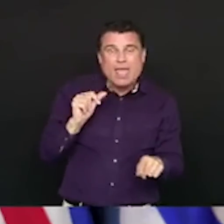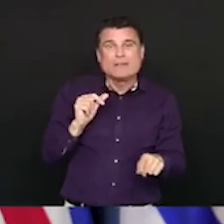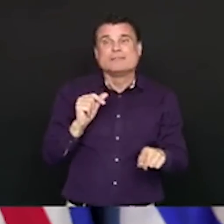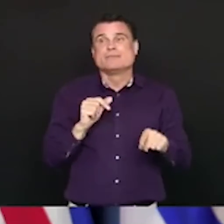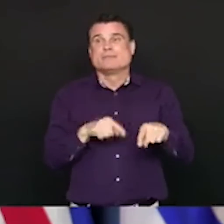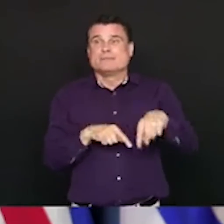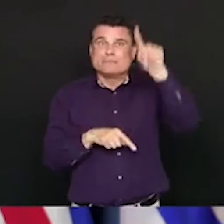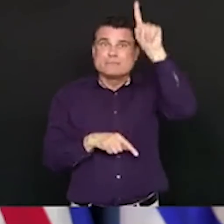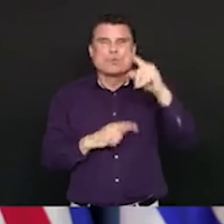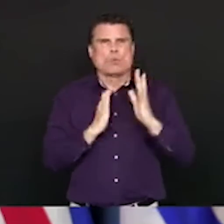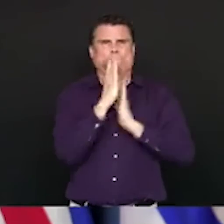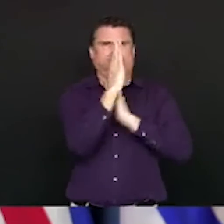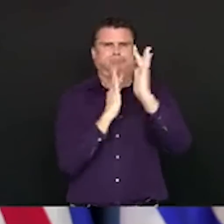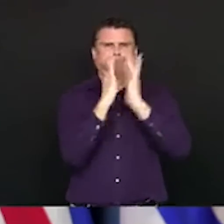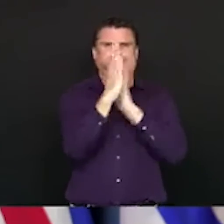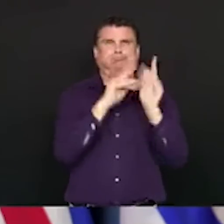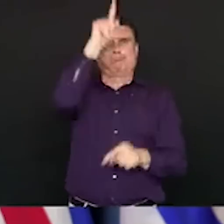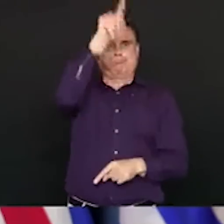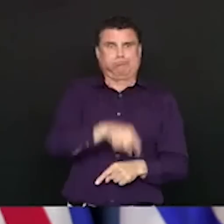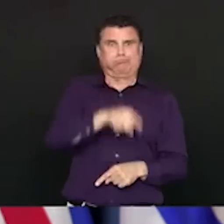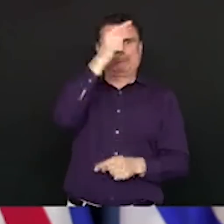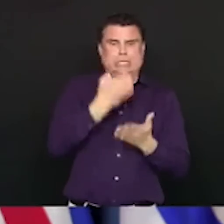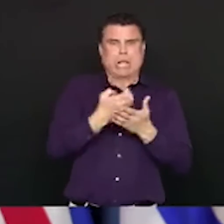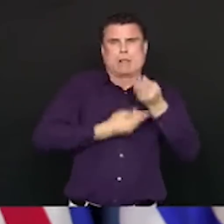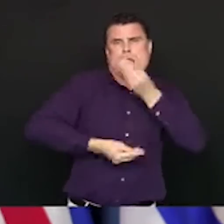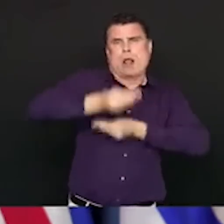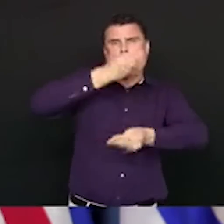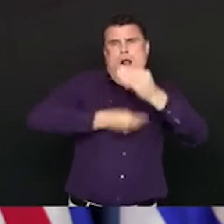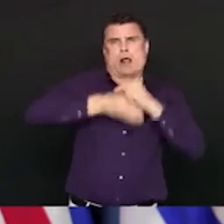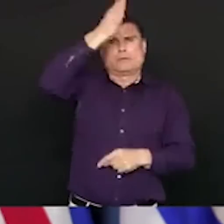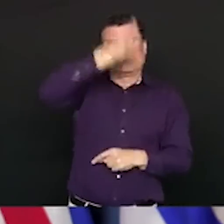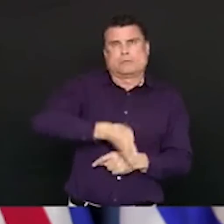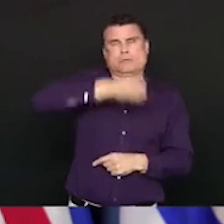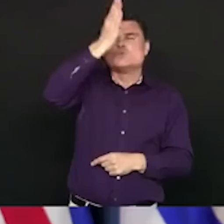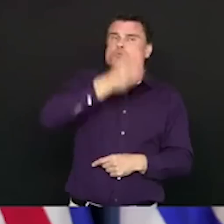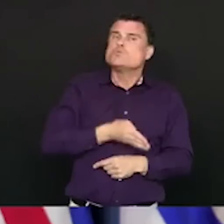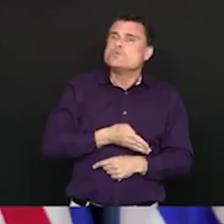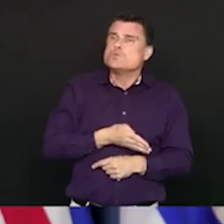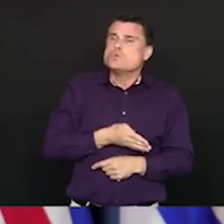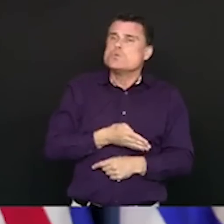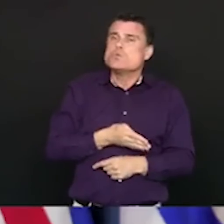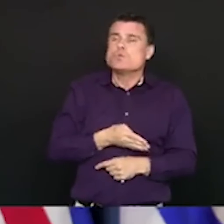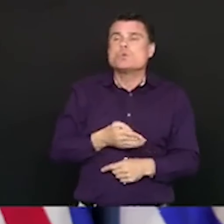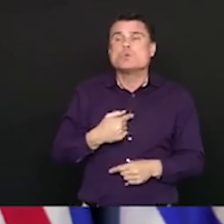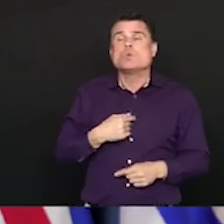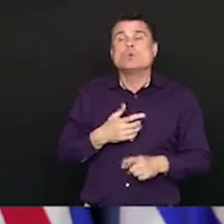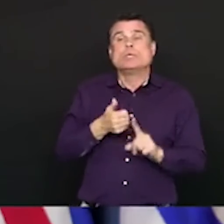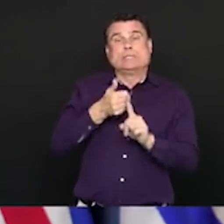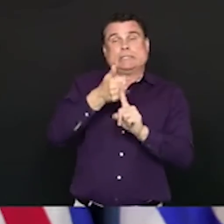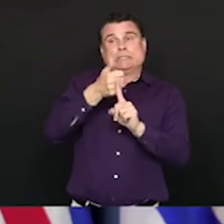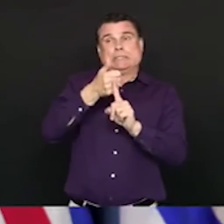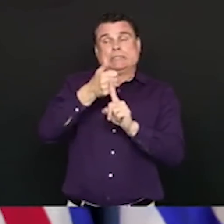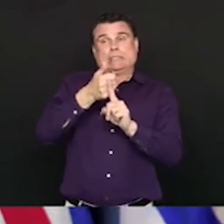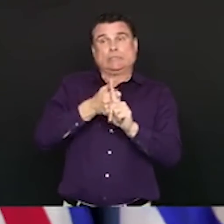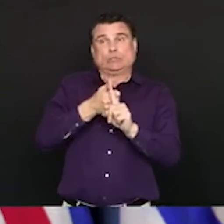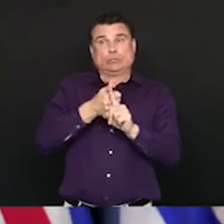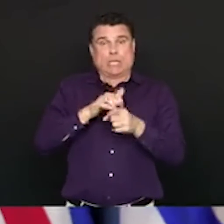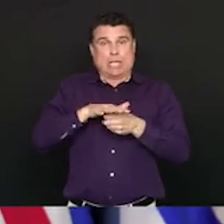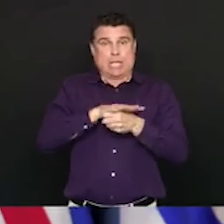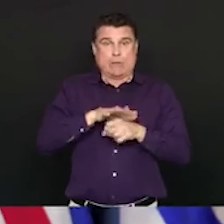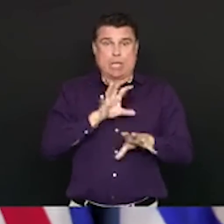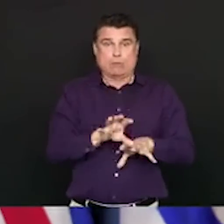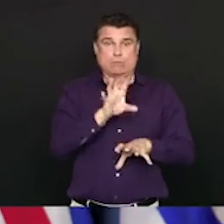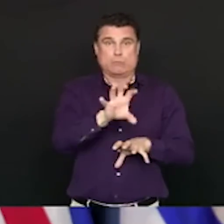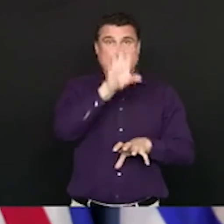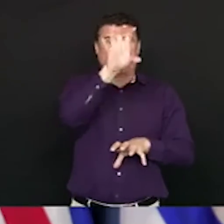current situation? I think we've all become a little bit insular. I mean, again, as I say, I regularly talk to Governor Inslee, but I've been leaving him